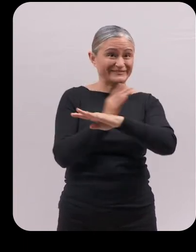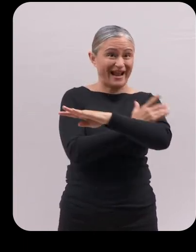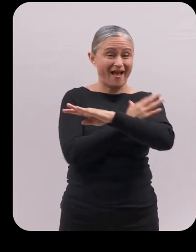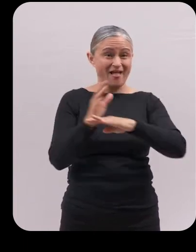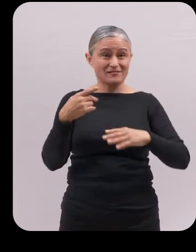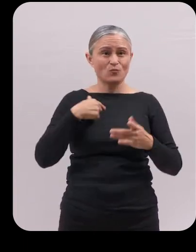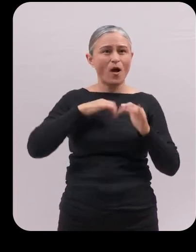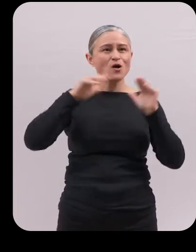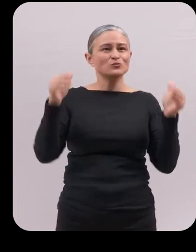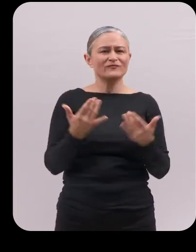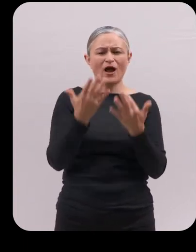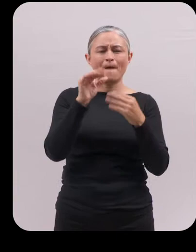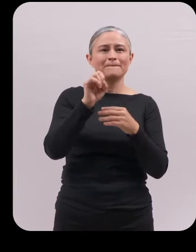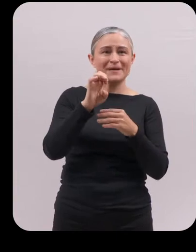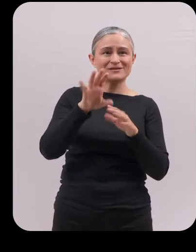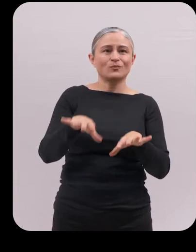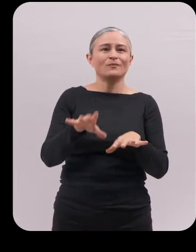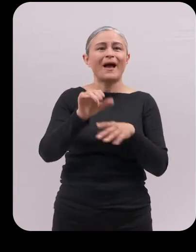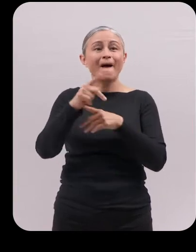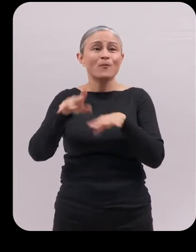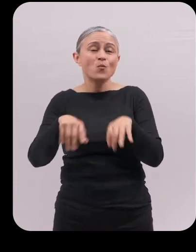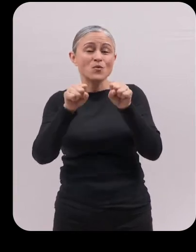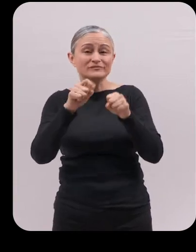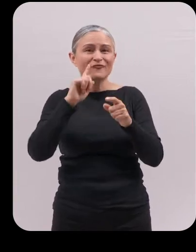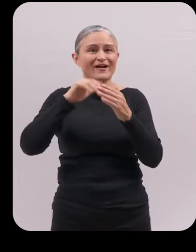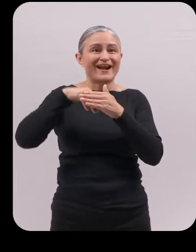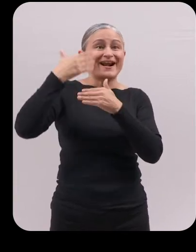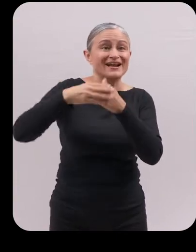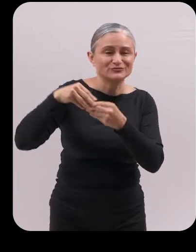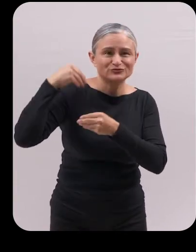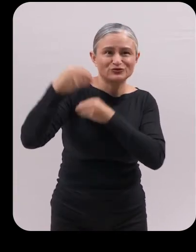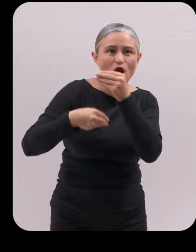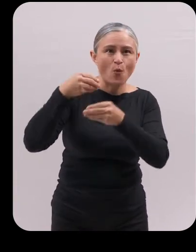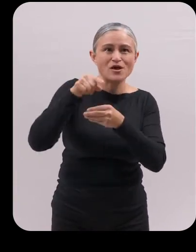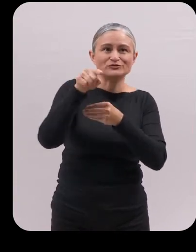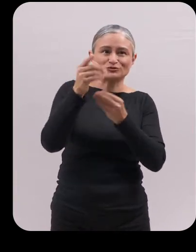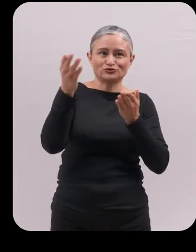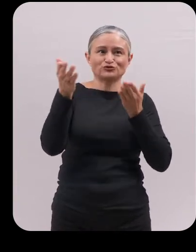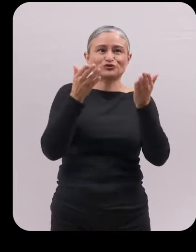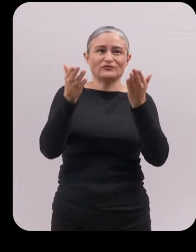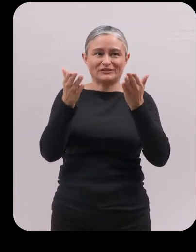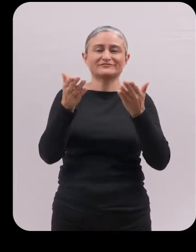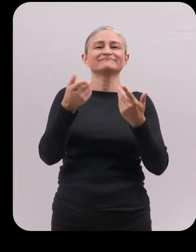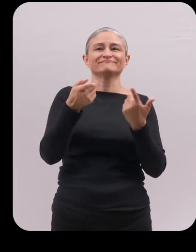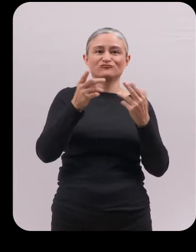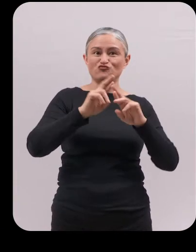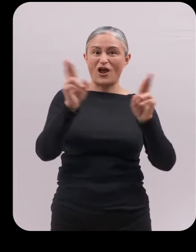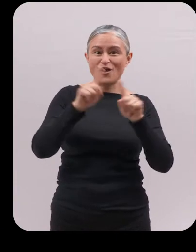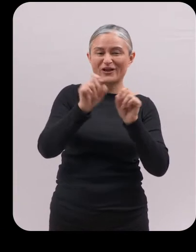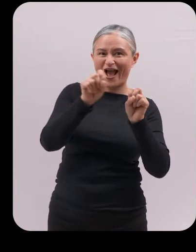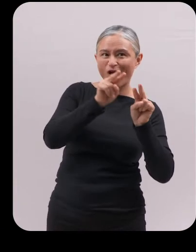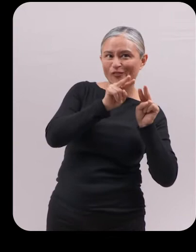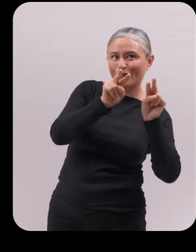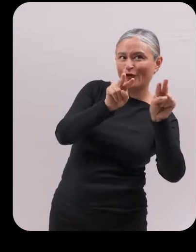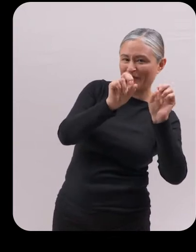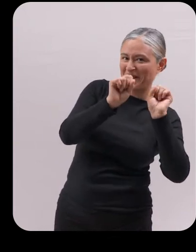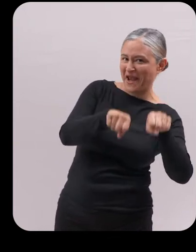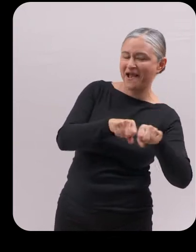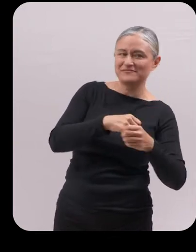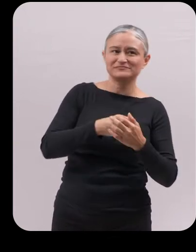introducing Firebase App Hosting, our next-generation serverless hosting product in preview.